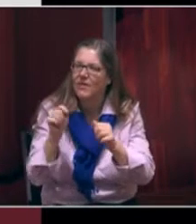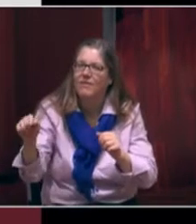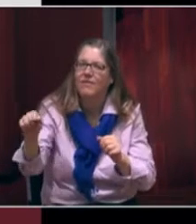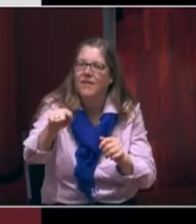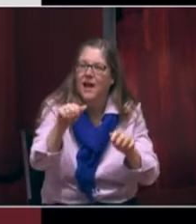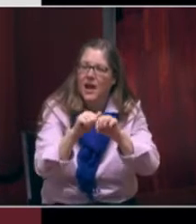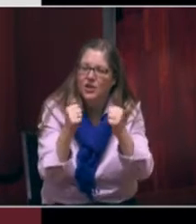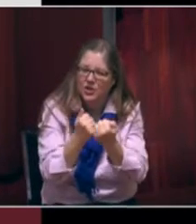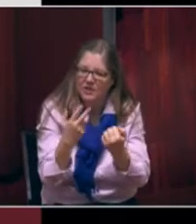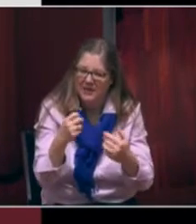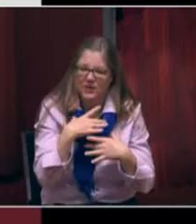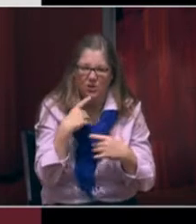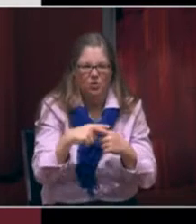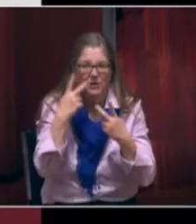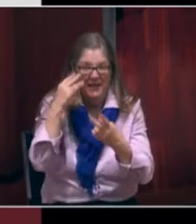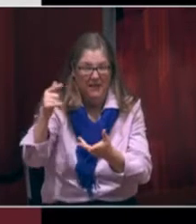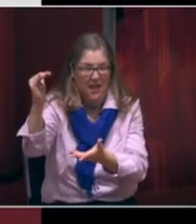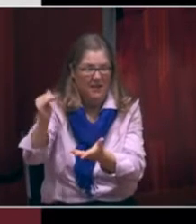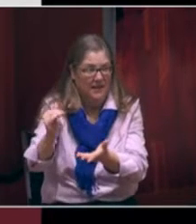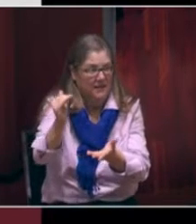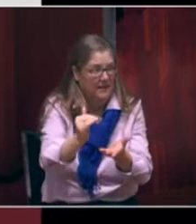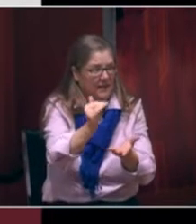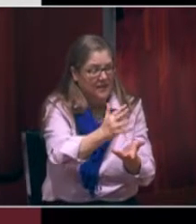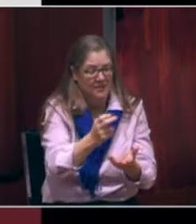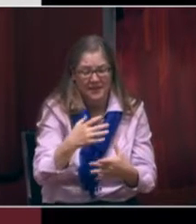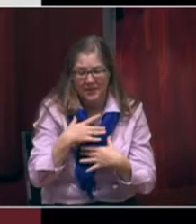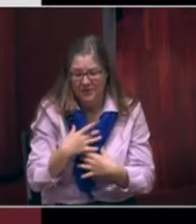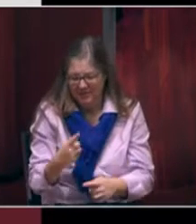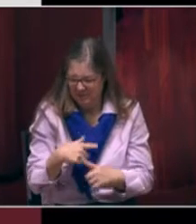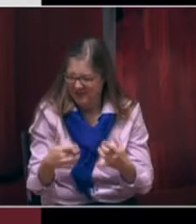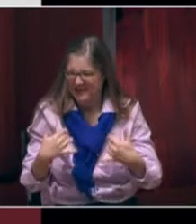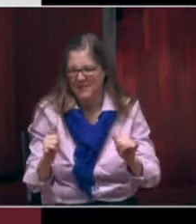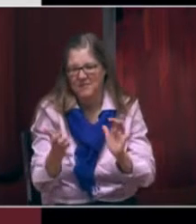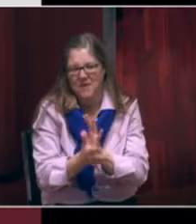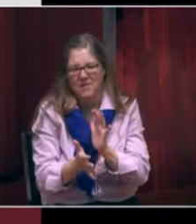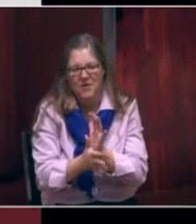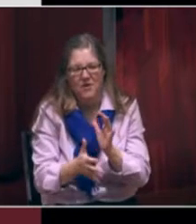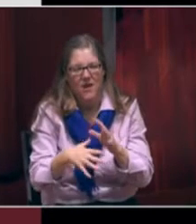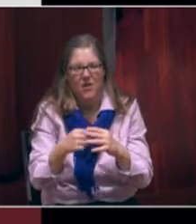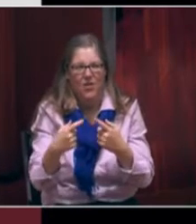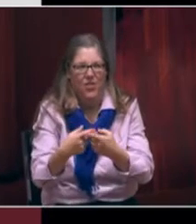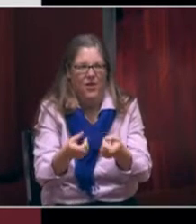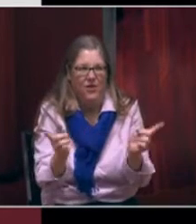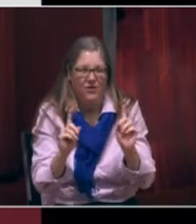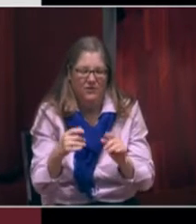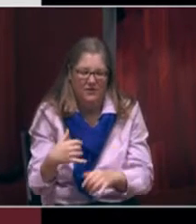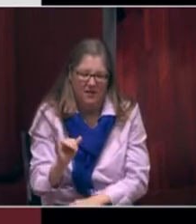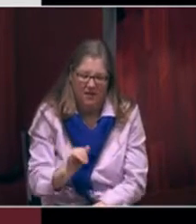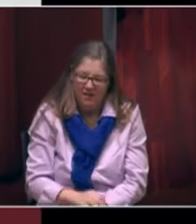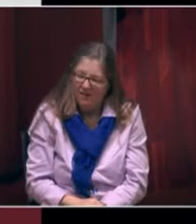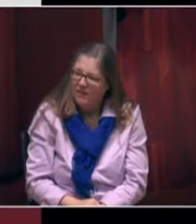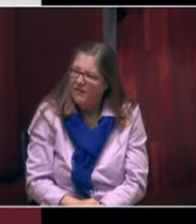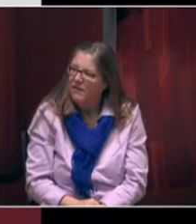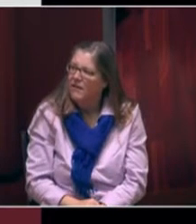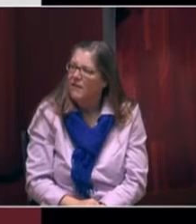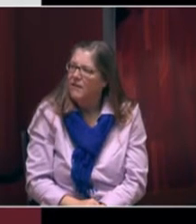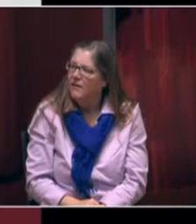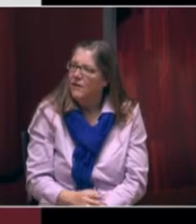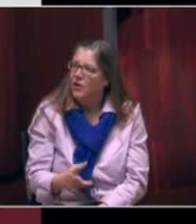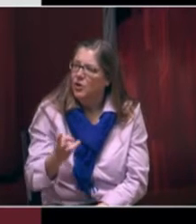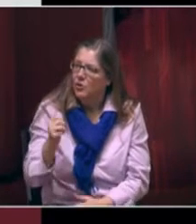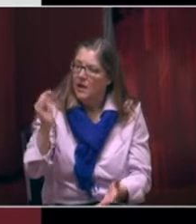going to be interesting to watch. But we think the paper's out there still. And when the disposal drops off,